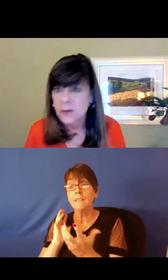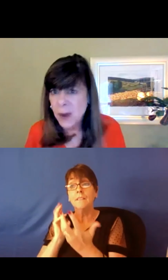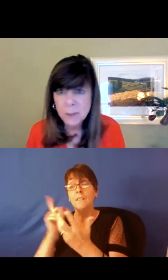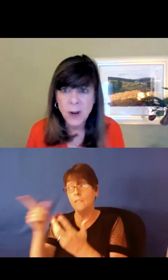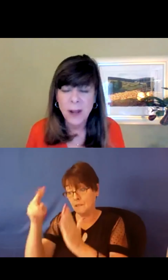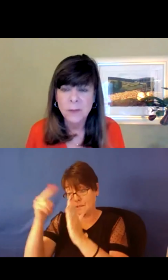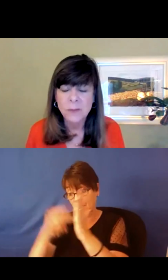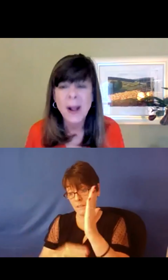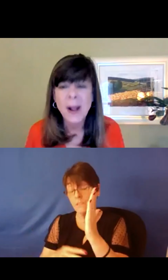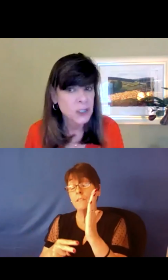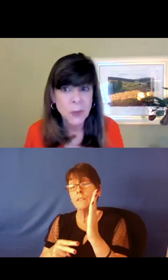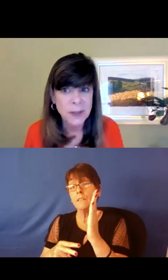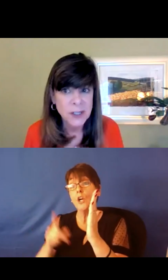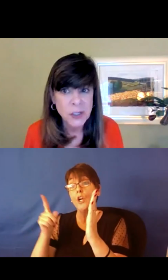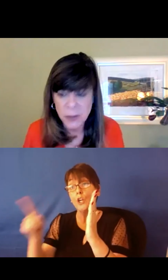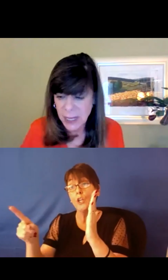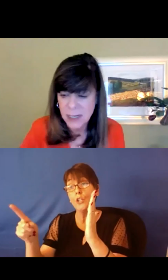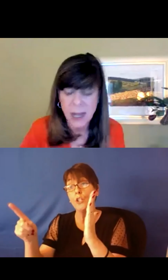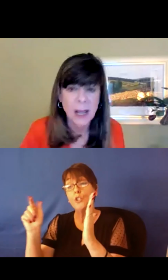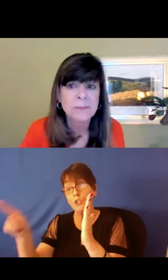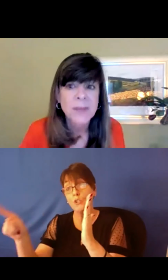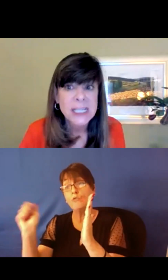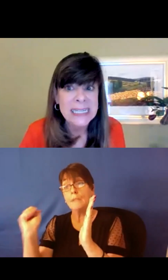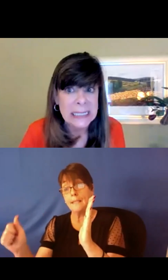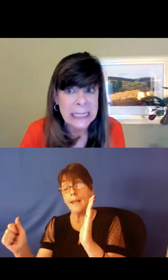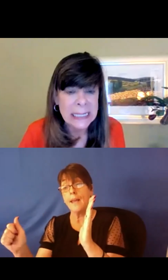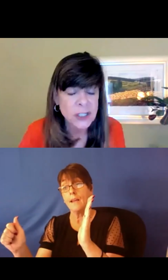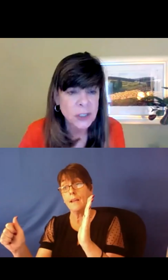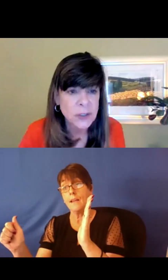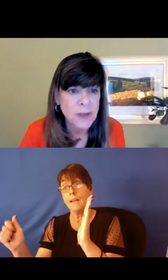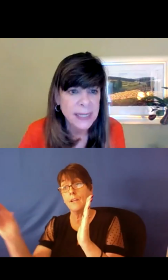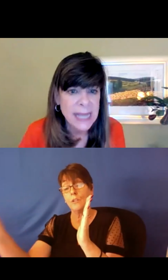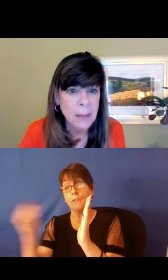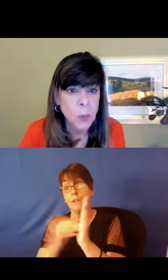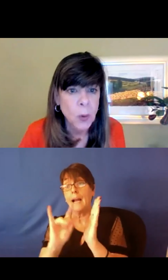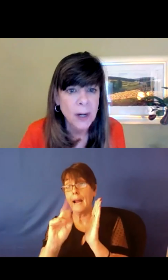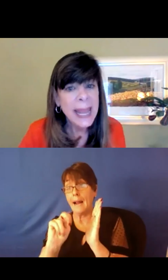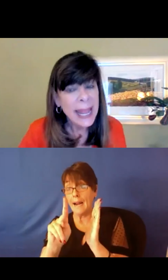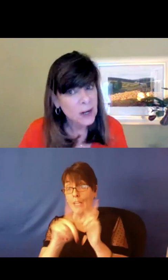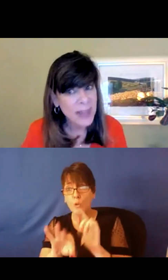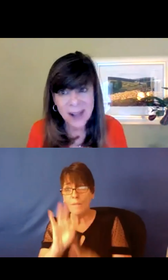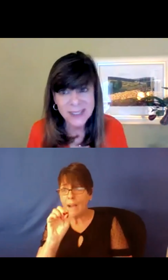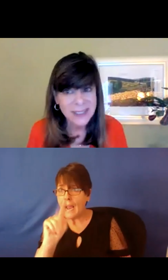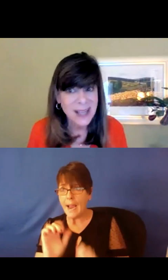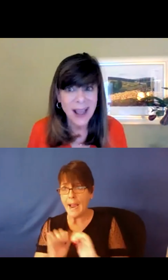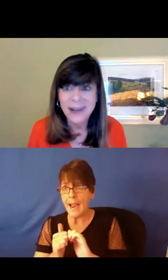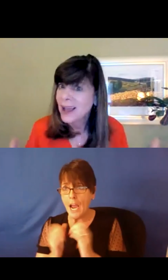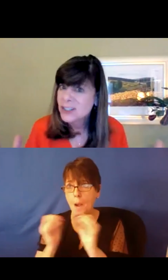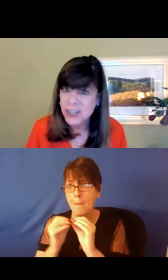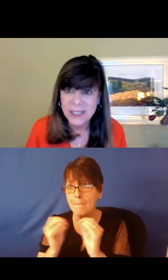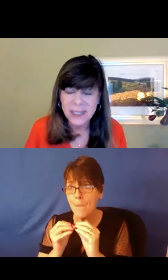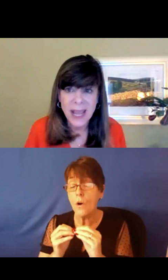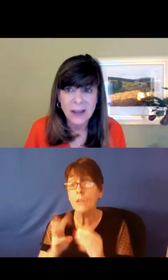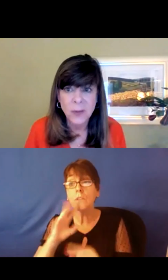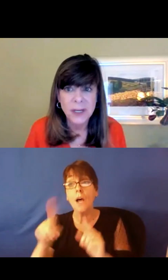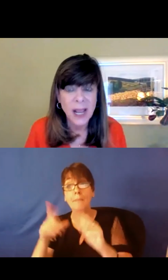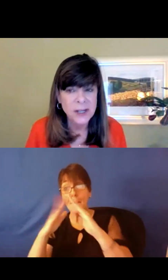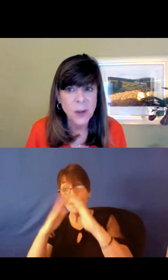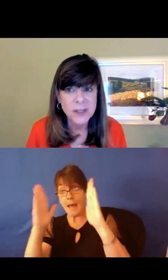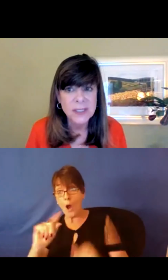can repository that you can to link into to find out more. And on the housing side, just